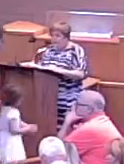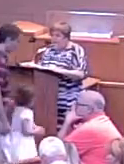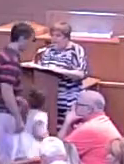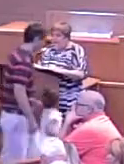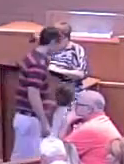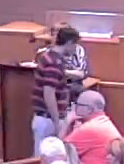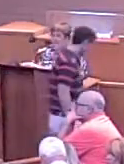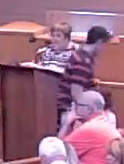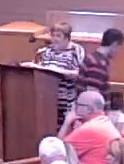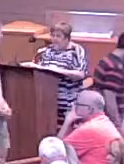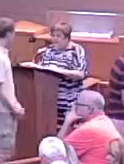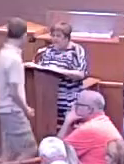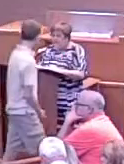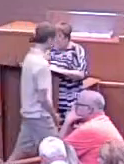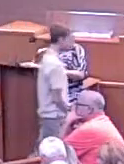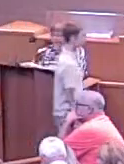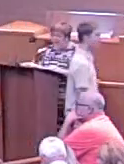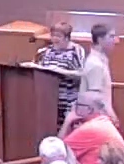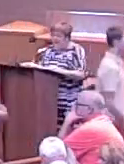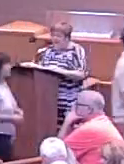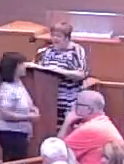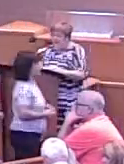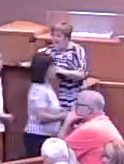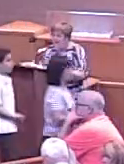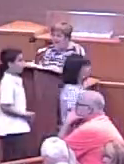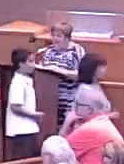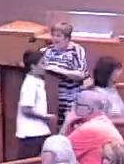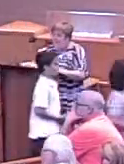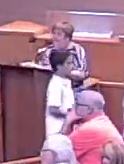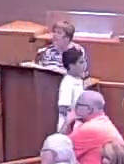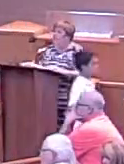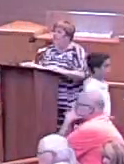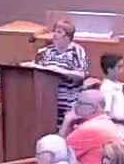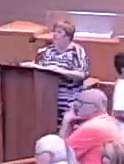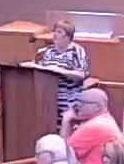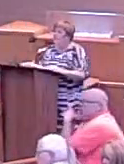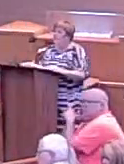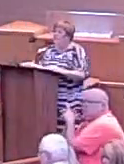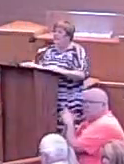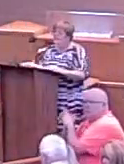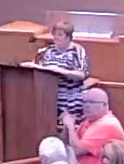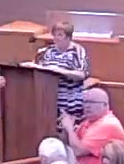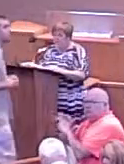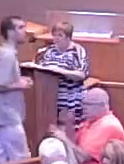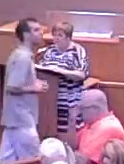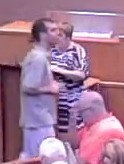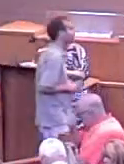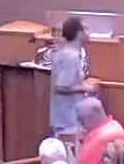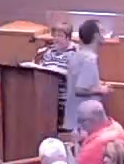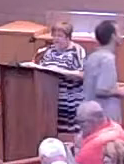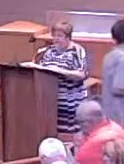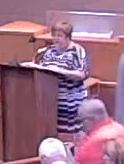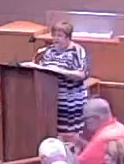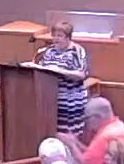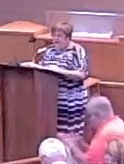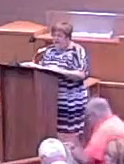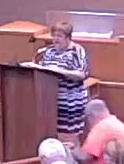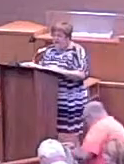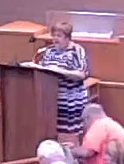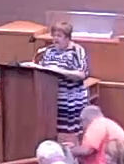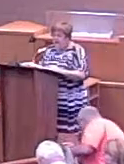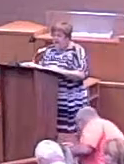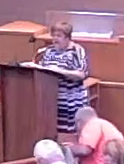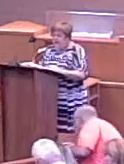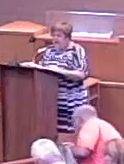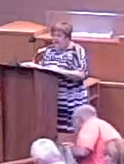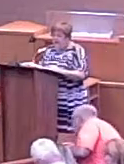world. Let us be wine, love freely poured.